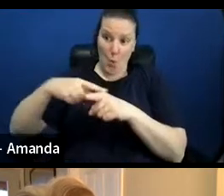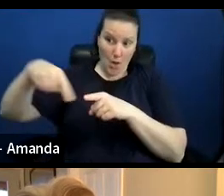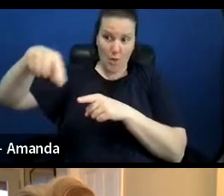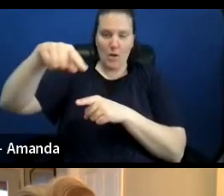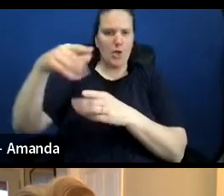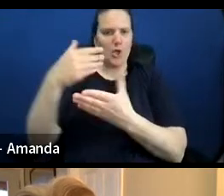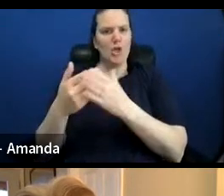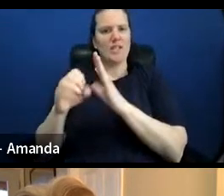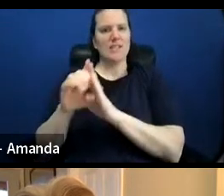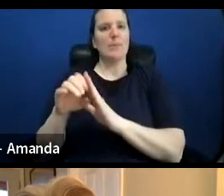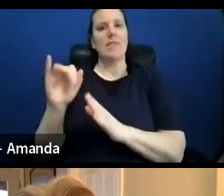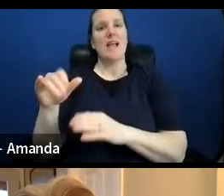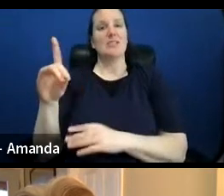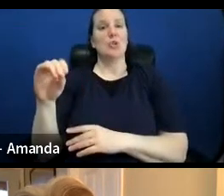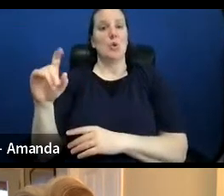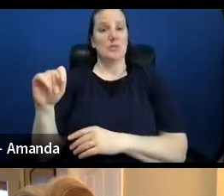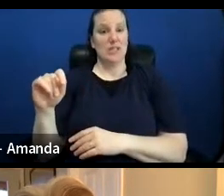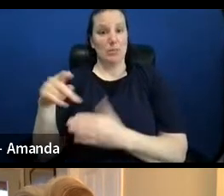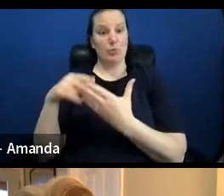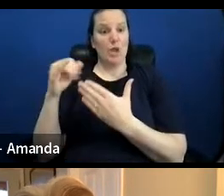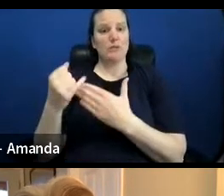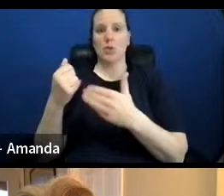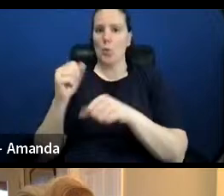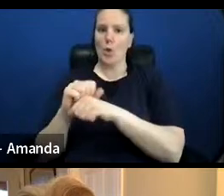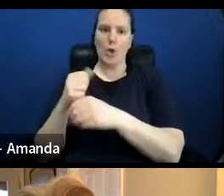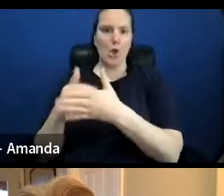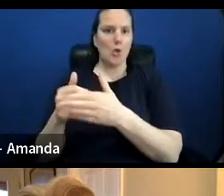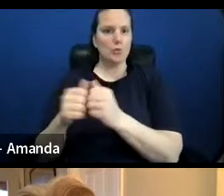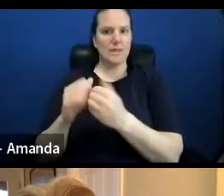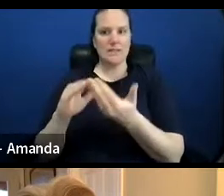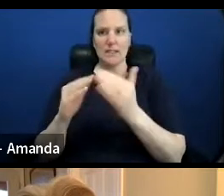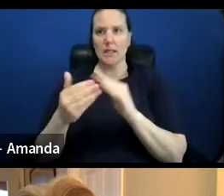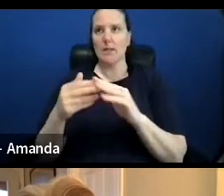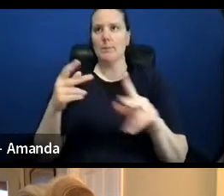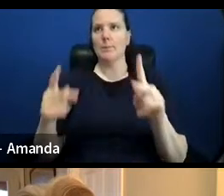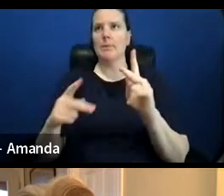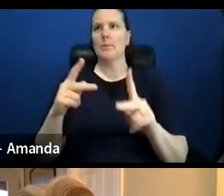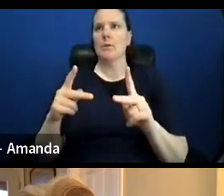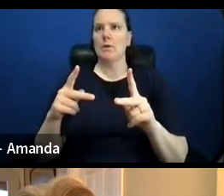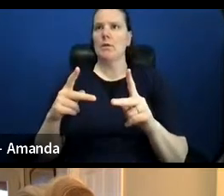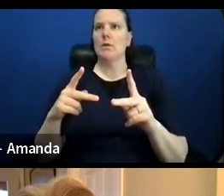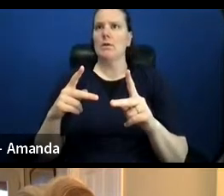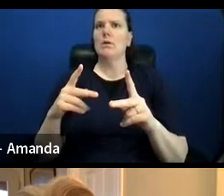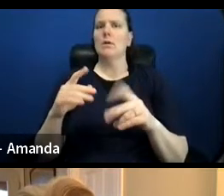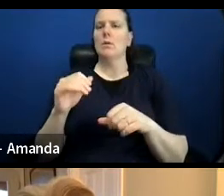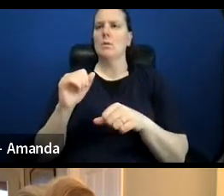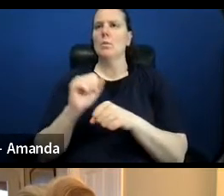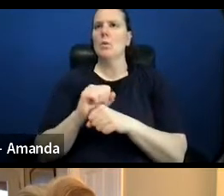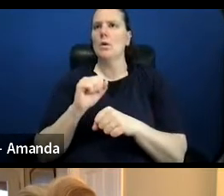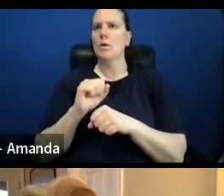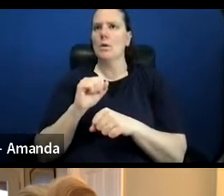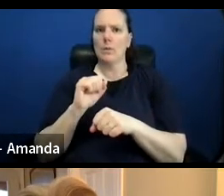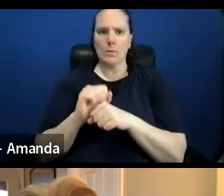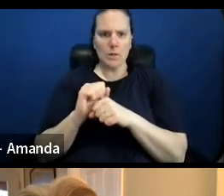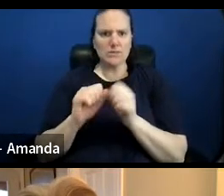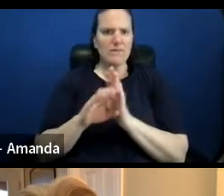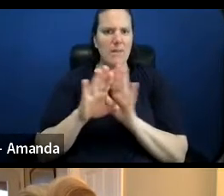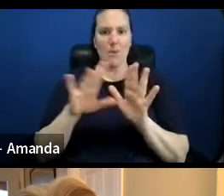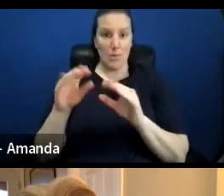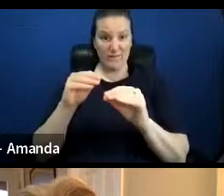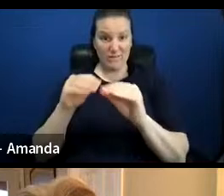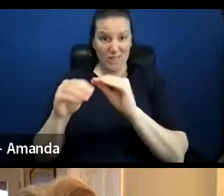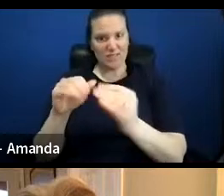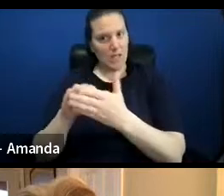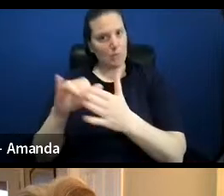but we worked very closely with the city. There's some places where development folks kind of monkeyed up the works for a minute and we got it fixed, so that's